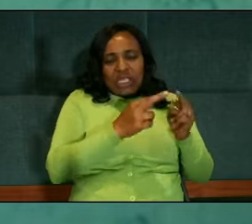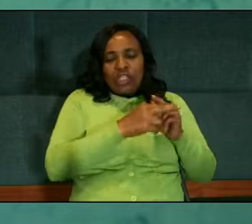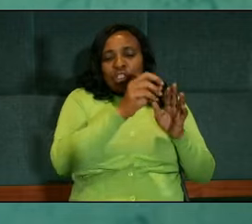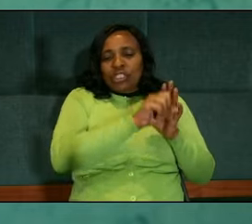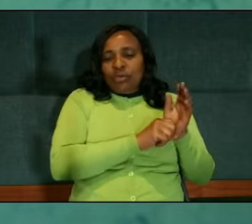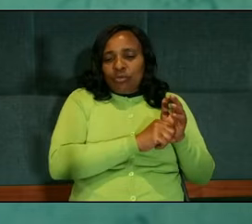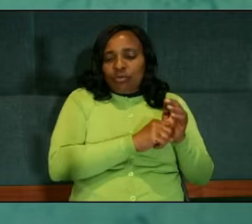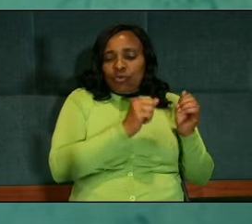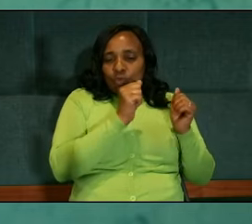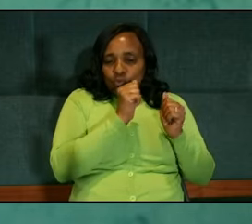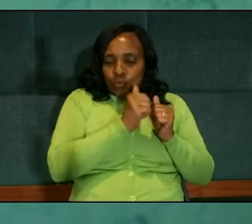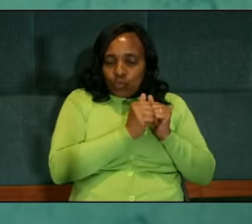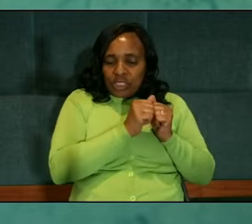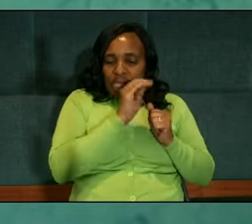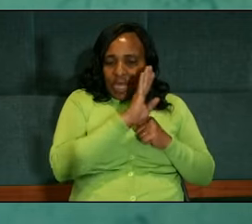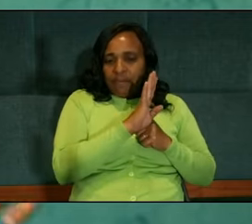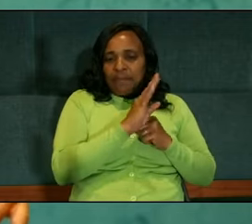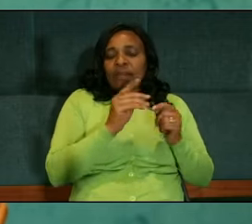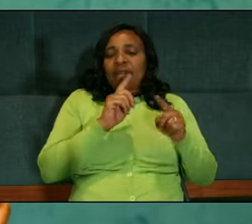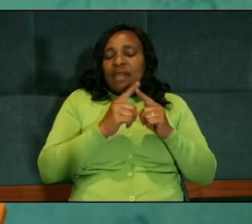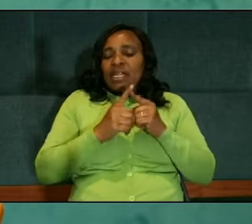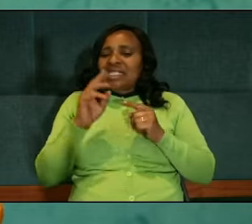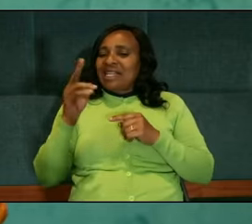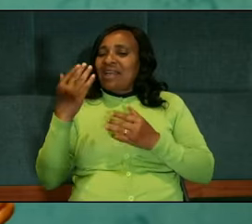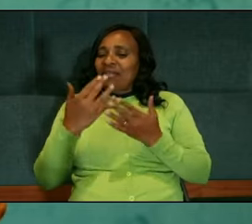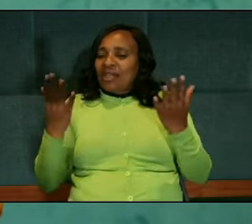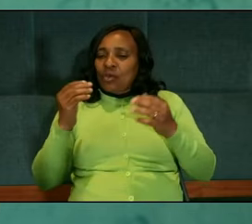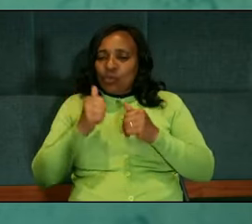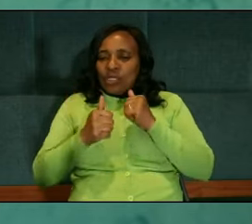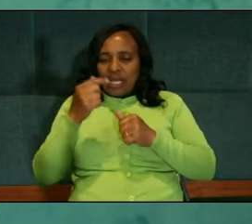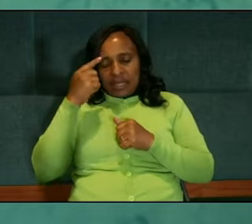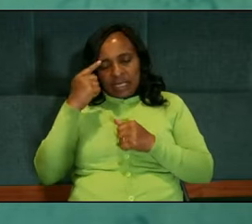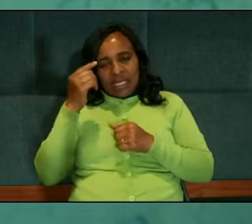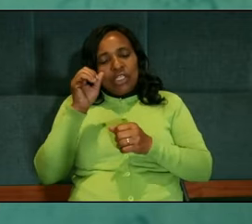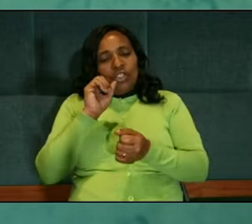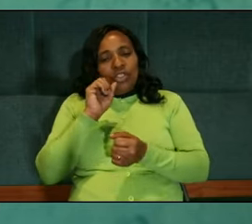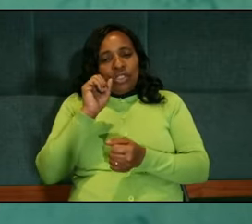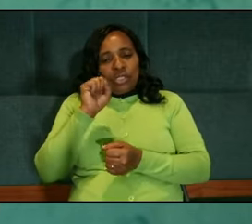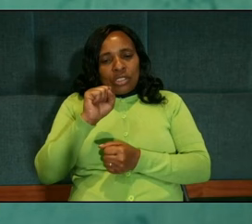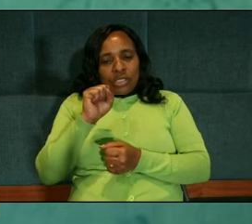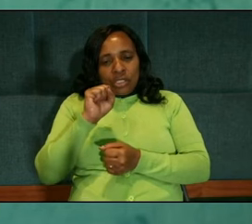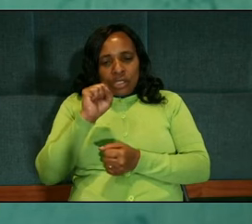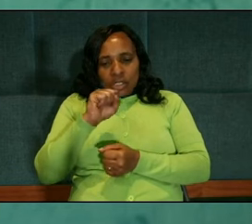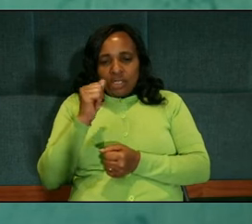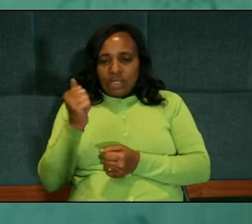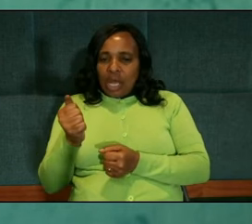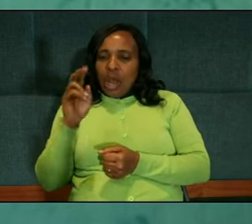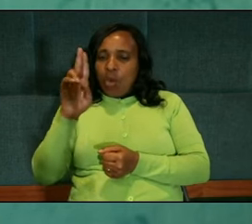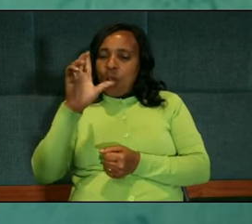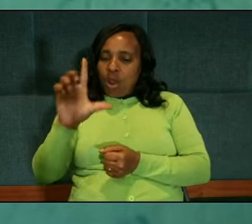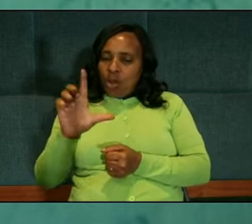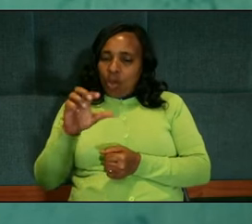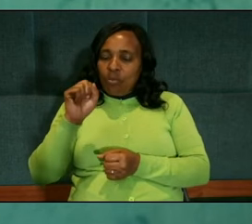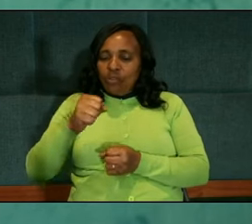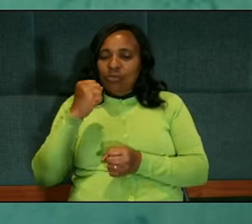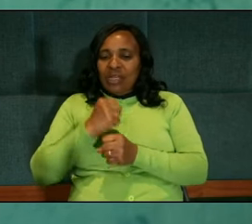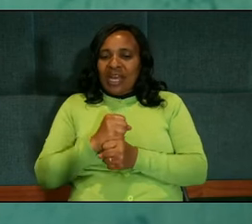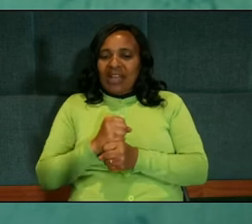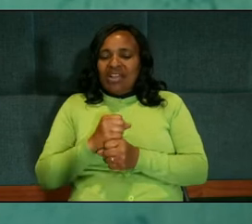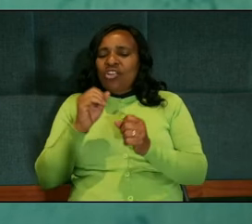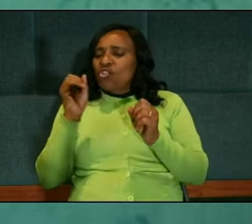have. Mm-hmm. The second thing I think Saul should have done was not listen to the